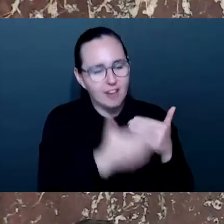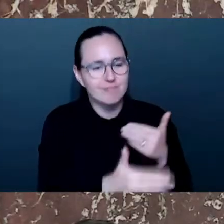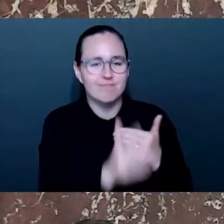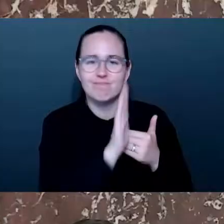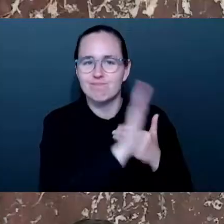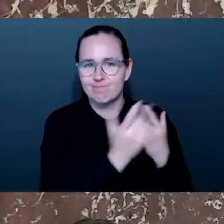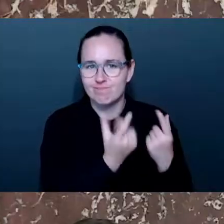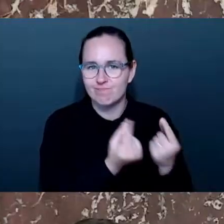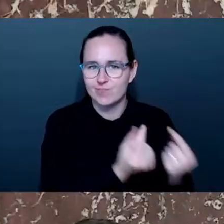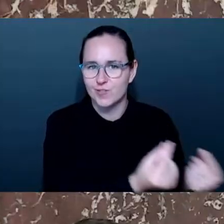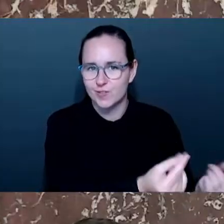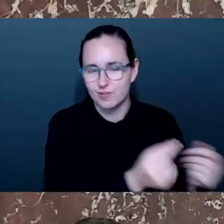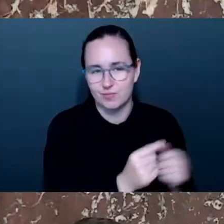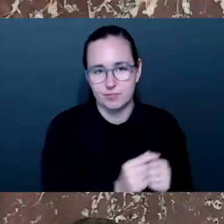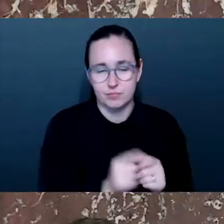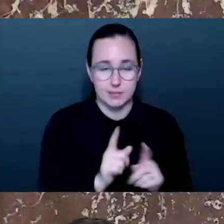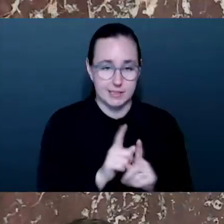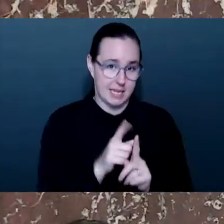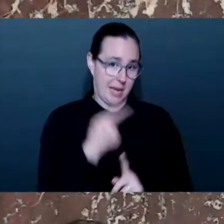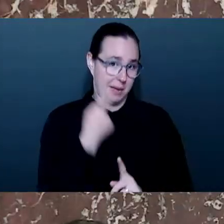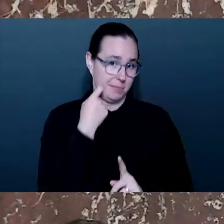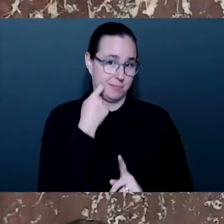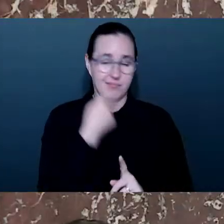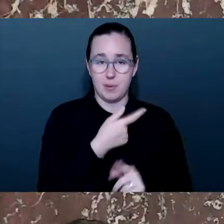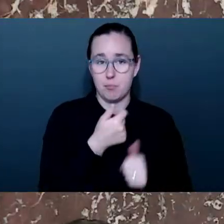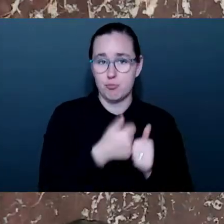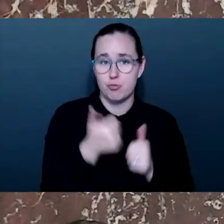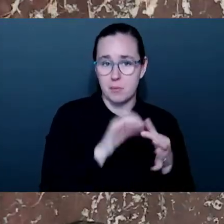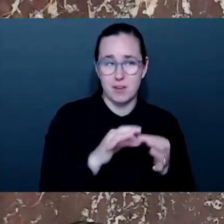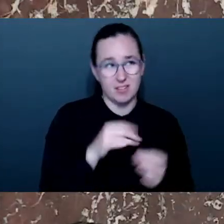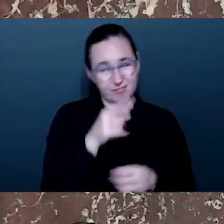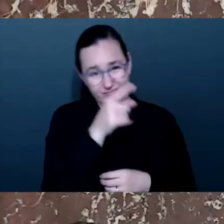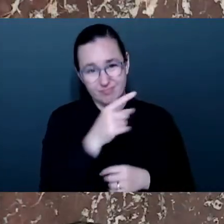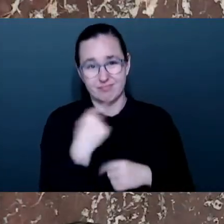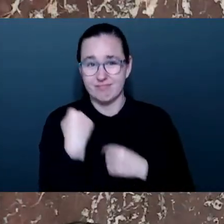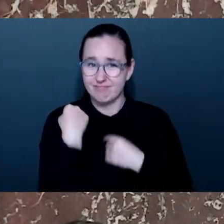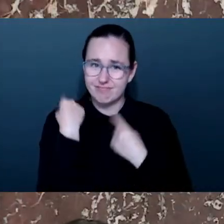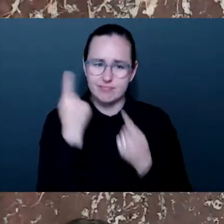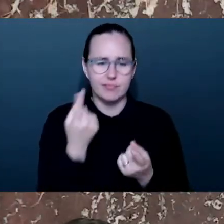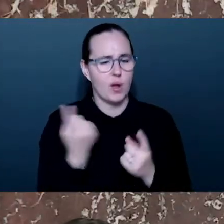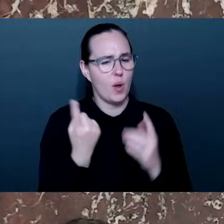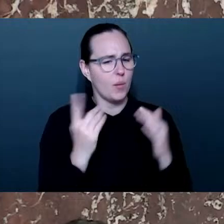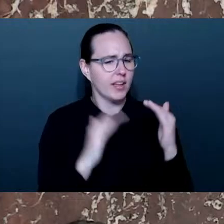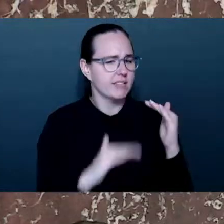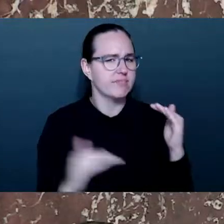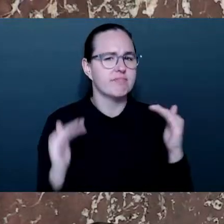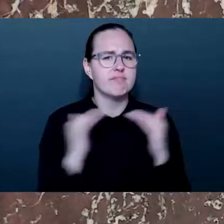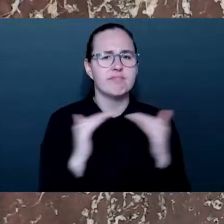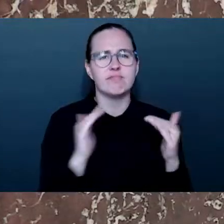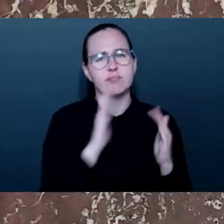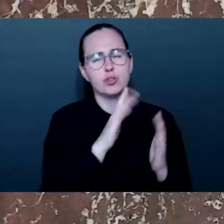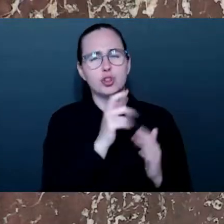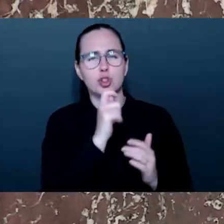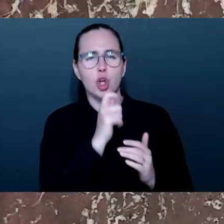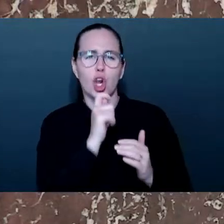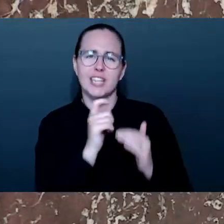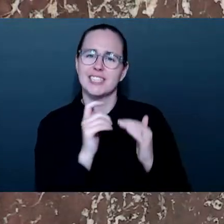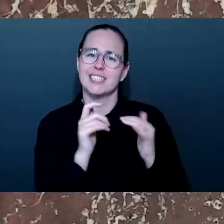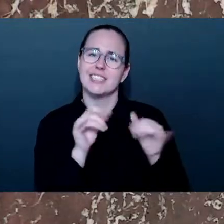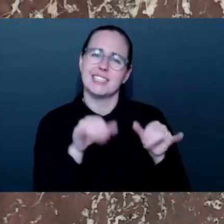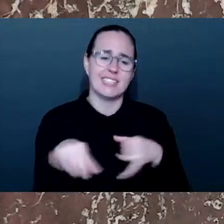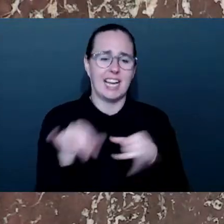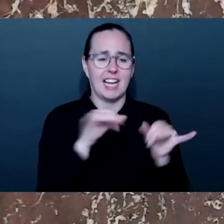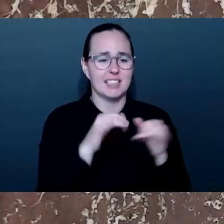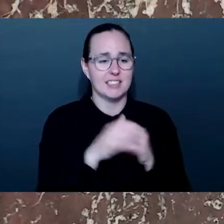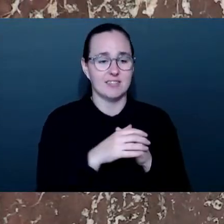very high journalistic standards. Again, as we all read through the infamous book of him and Rob Shaw, probably